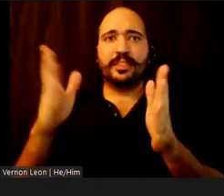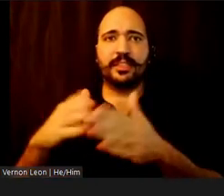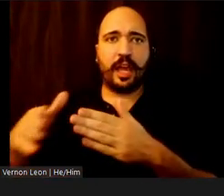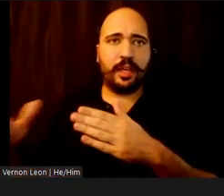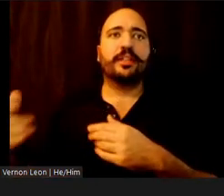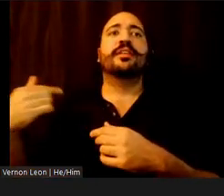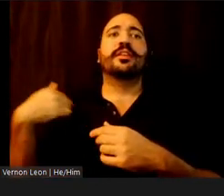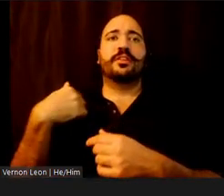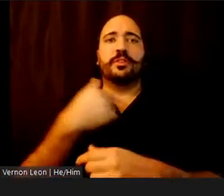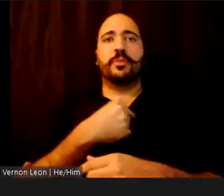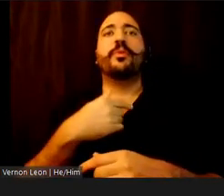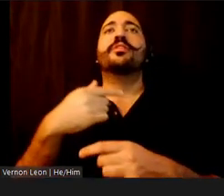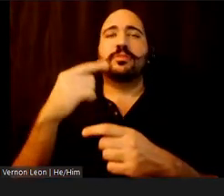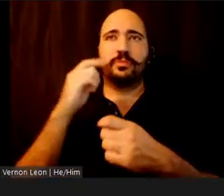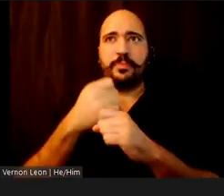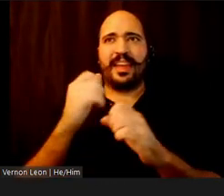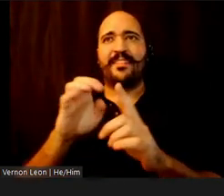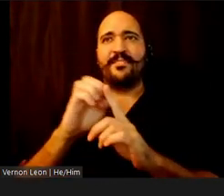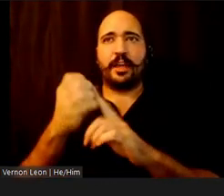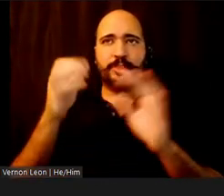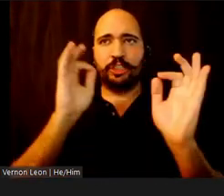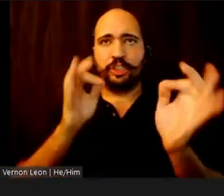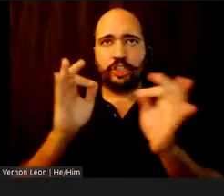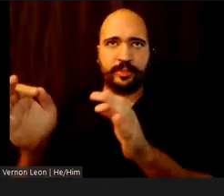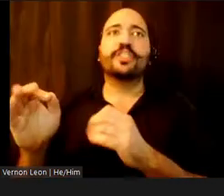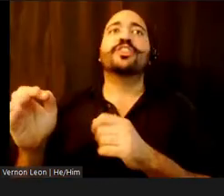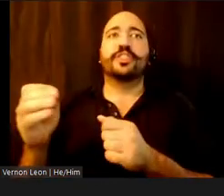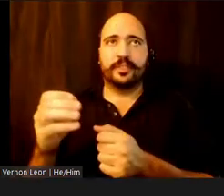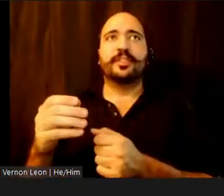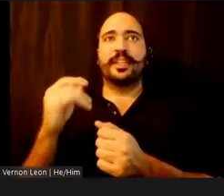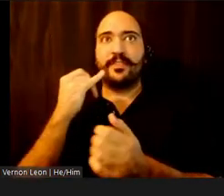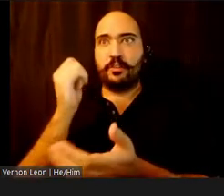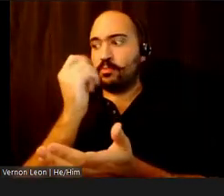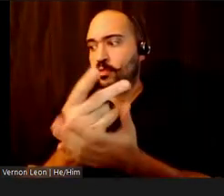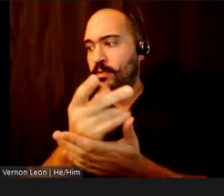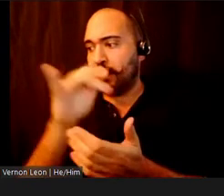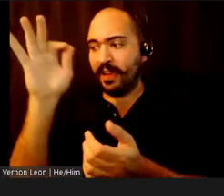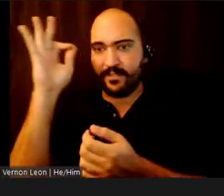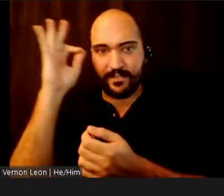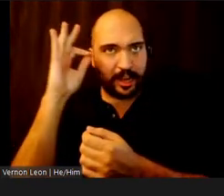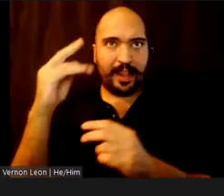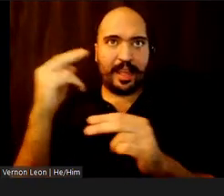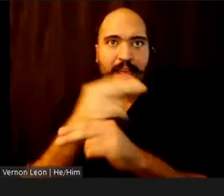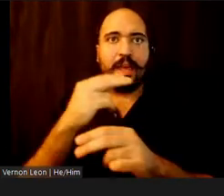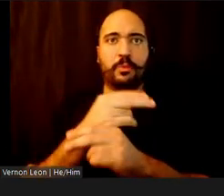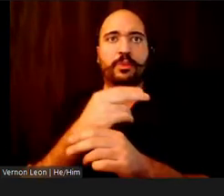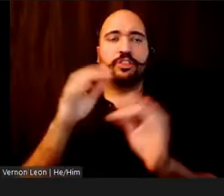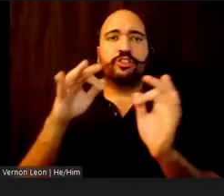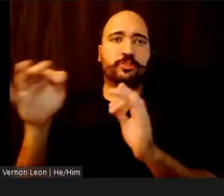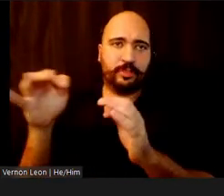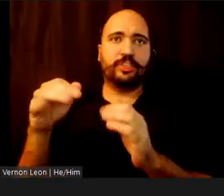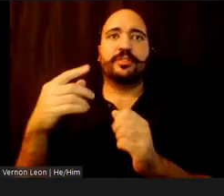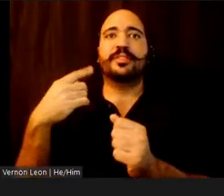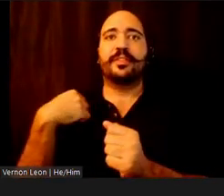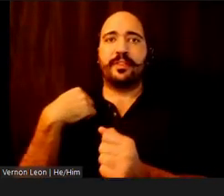an environmental determination. If approved by Federal Highway Administration, future outreach and public hearings will be held as part of the implementation